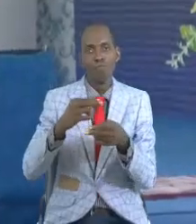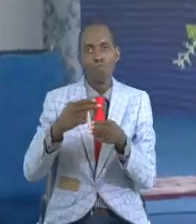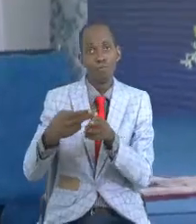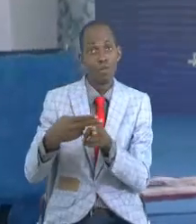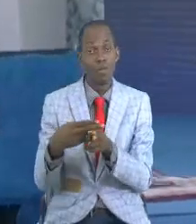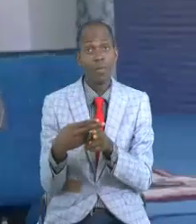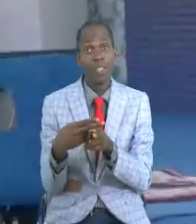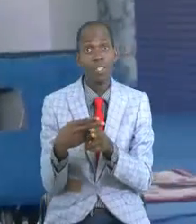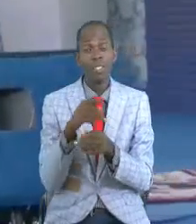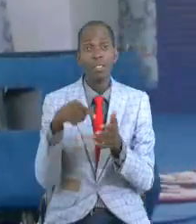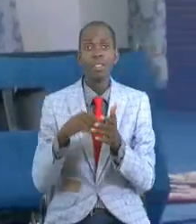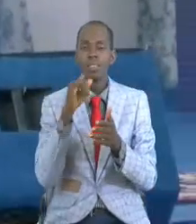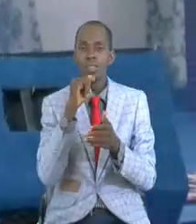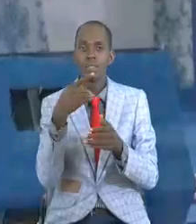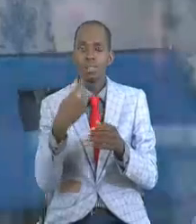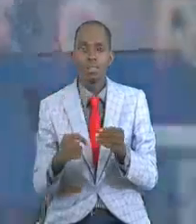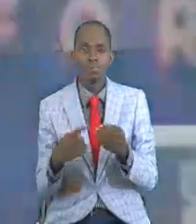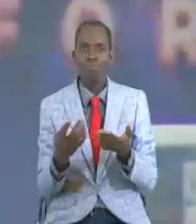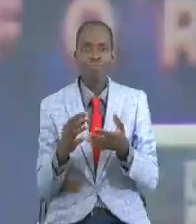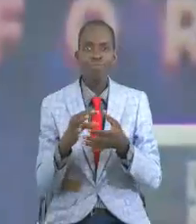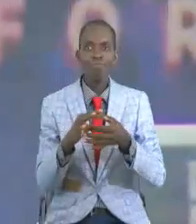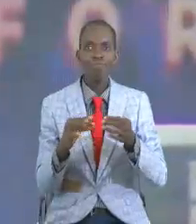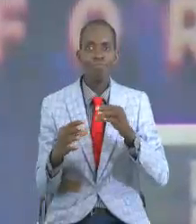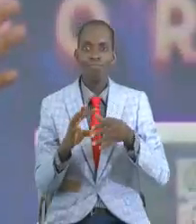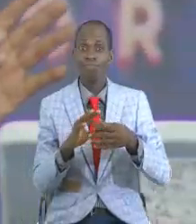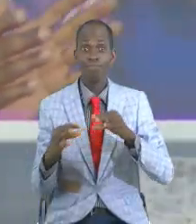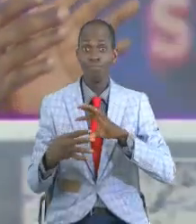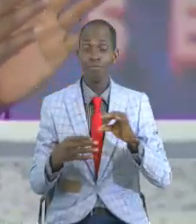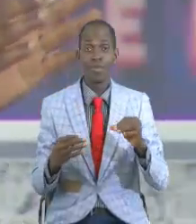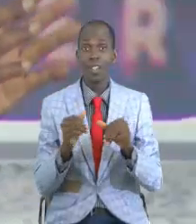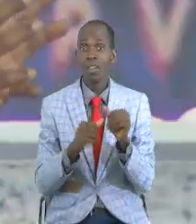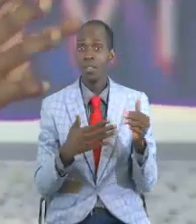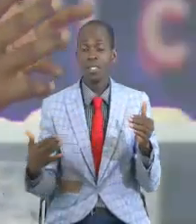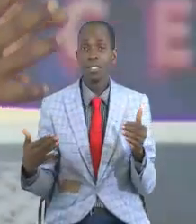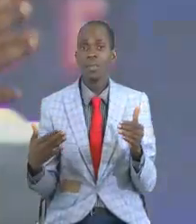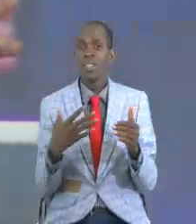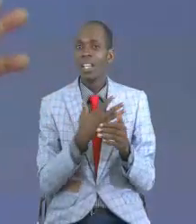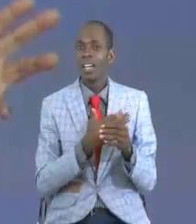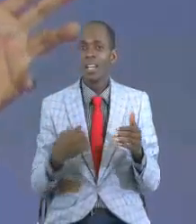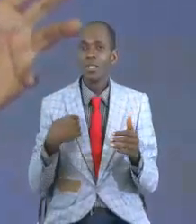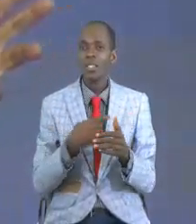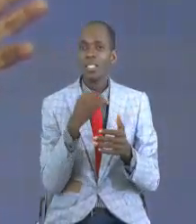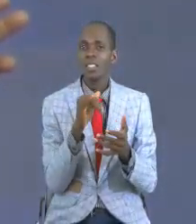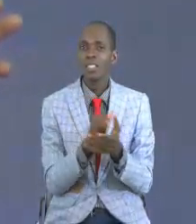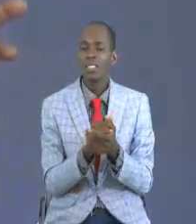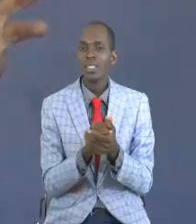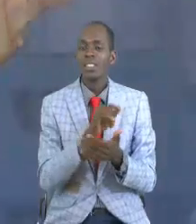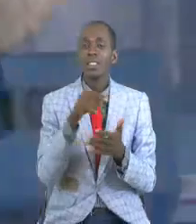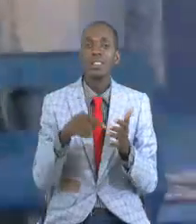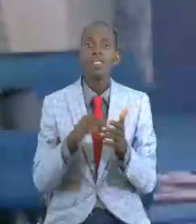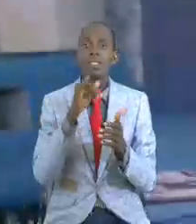recap we summarize everything worry cap and we see here is the summary of